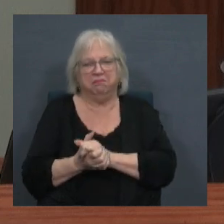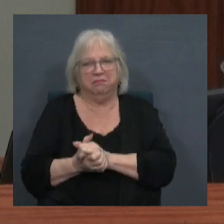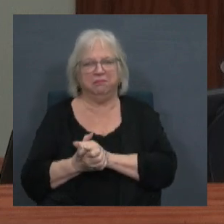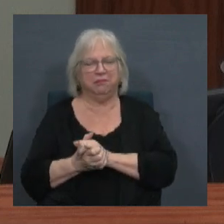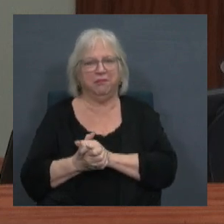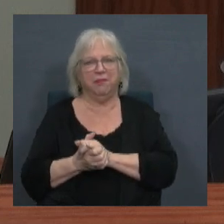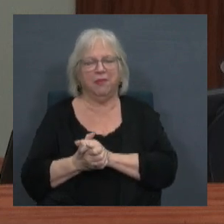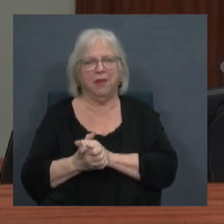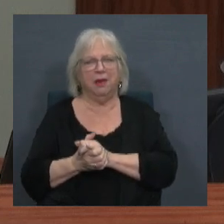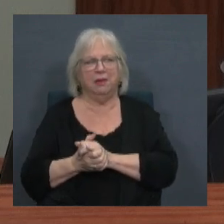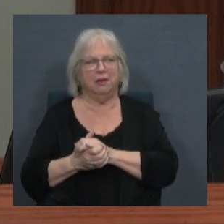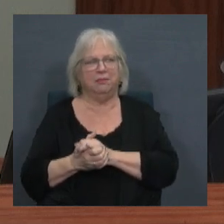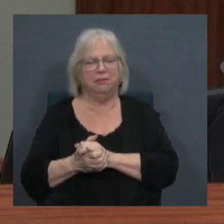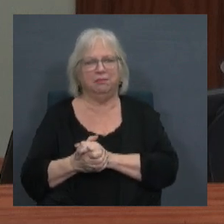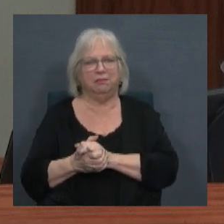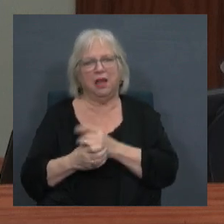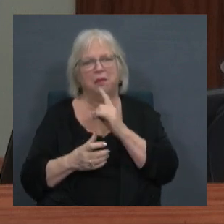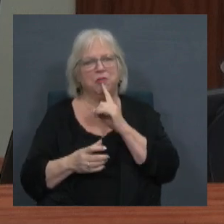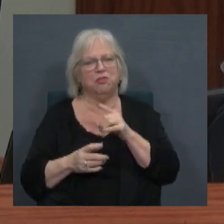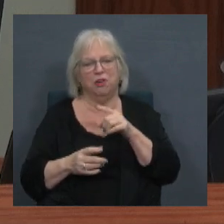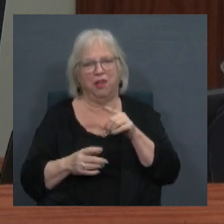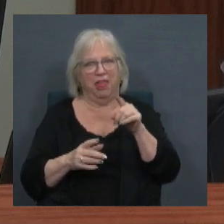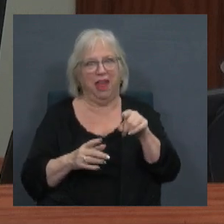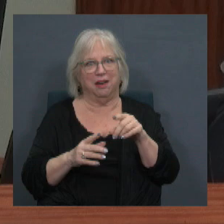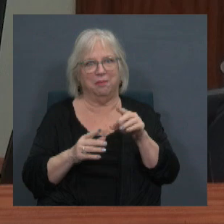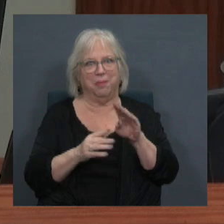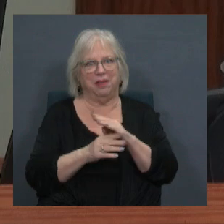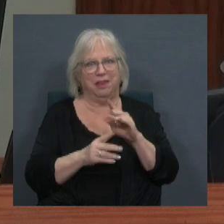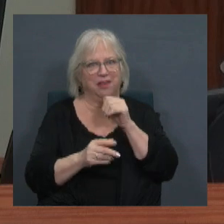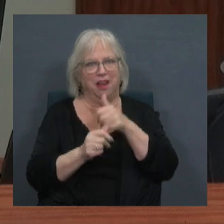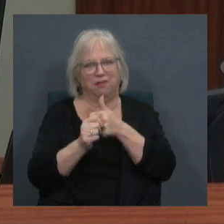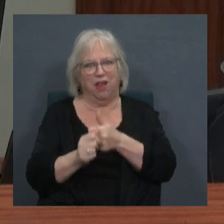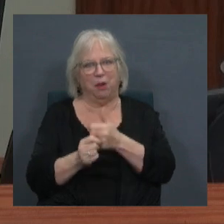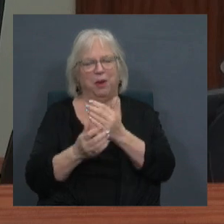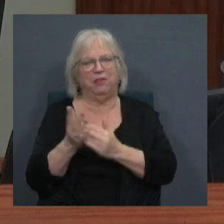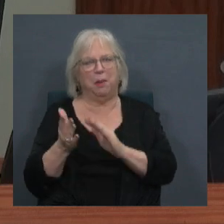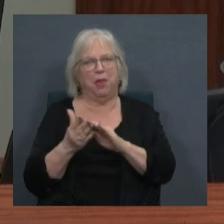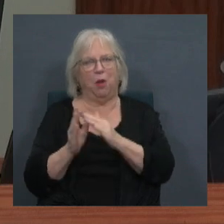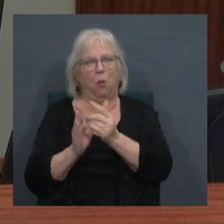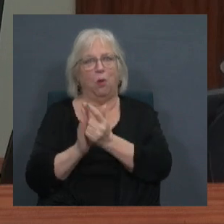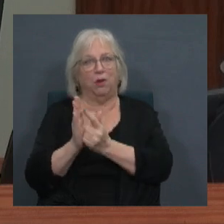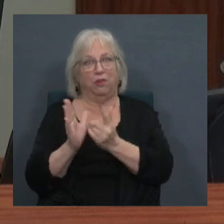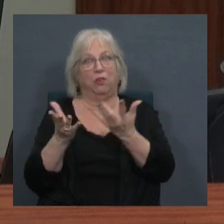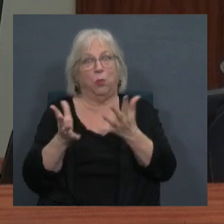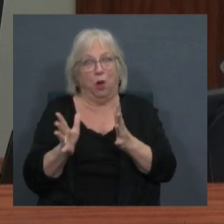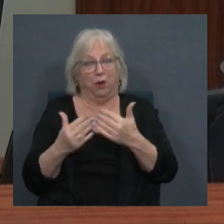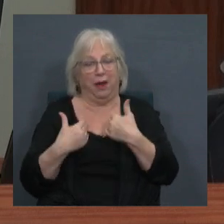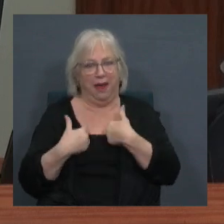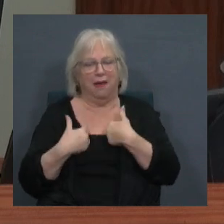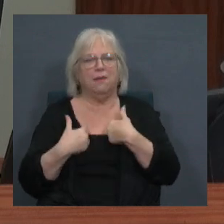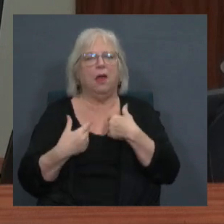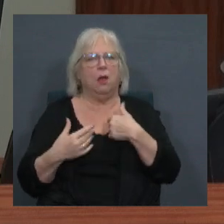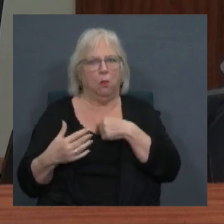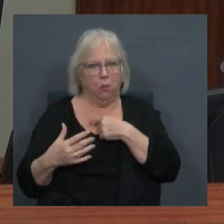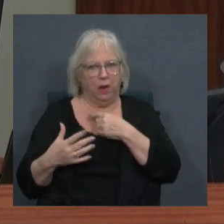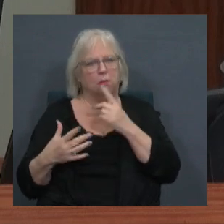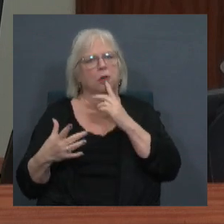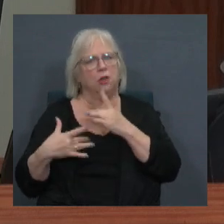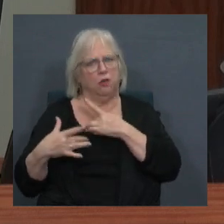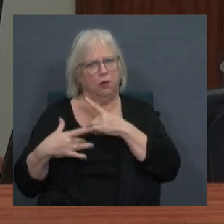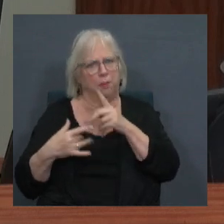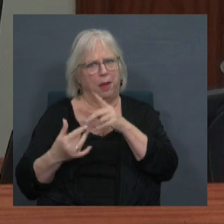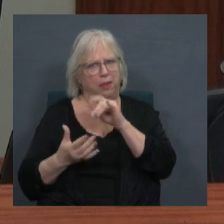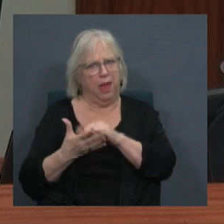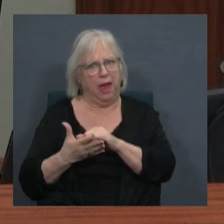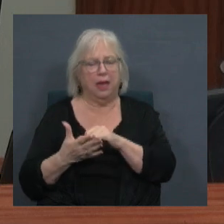I'm sure they're not in compliance with some of the ordinances that we have. It's certainly something we're concerned about.